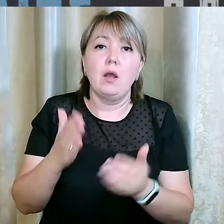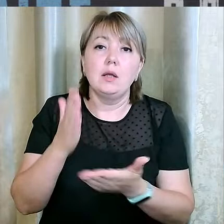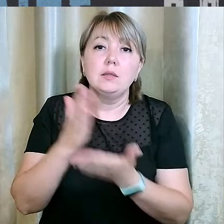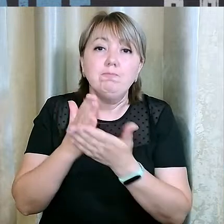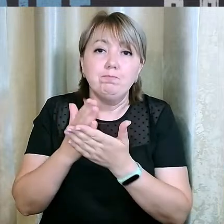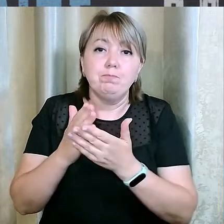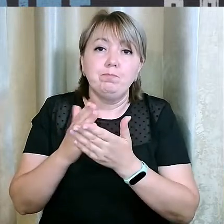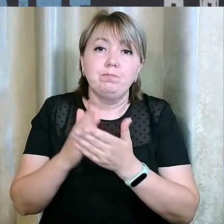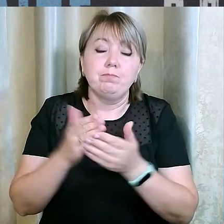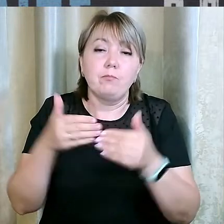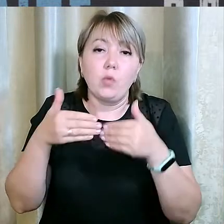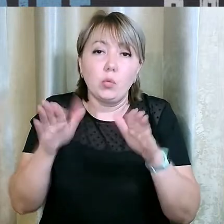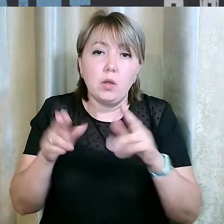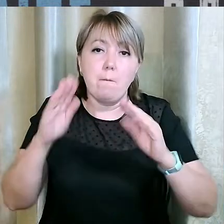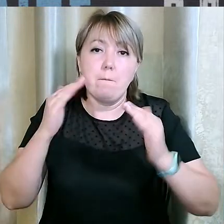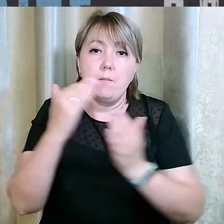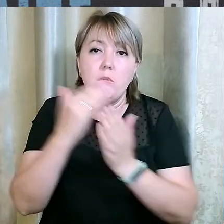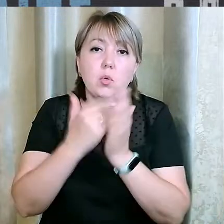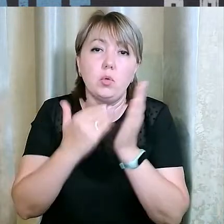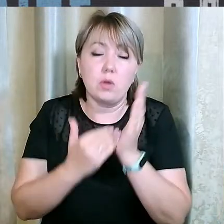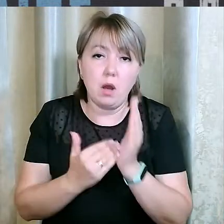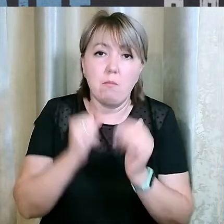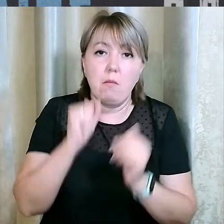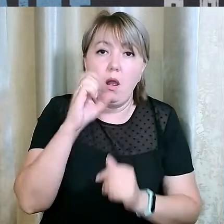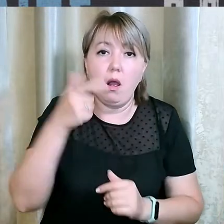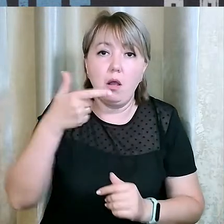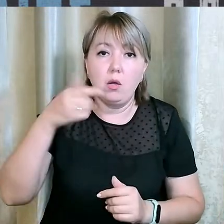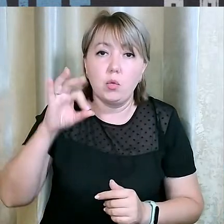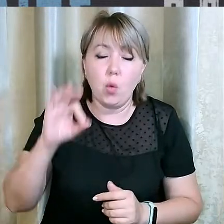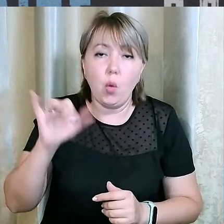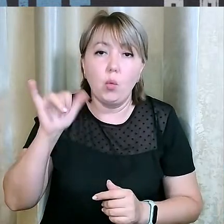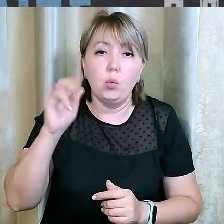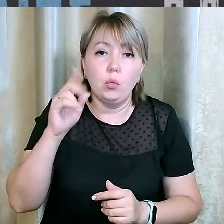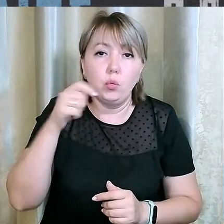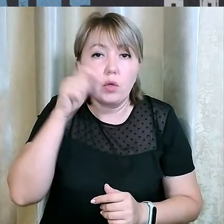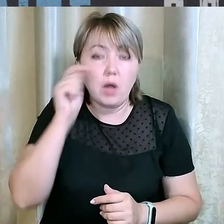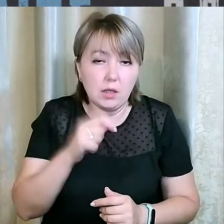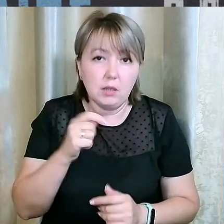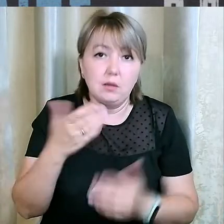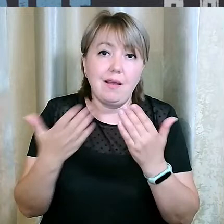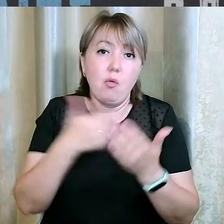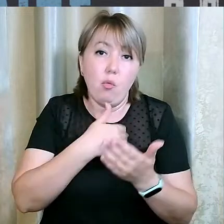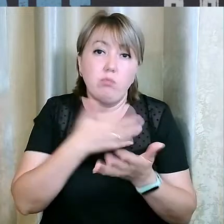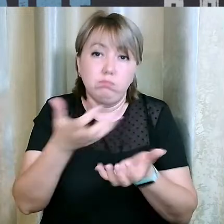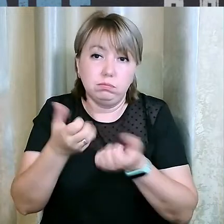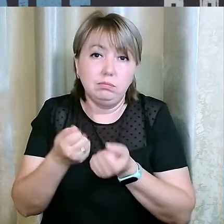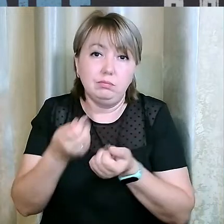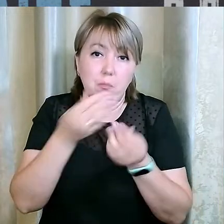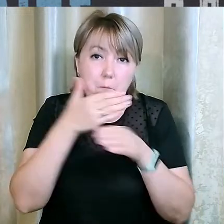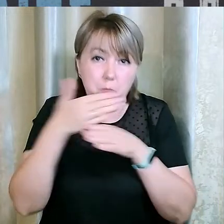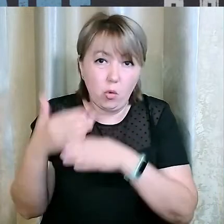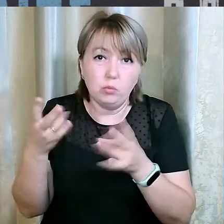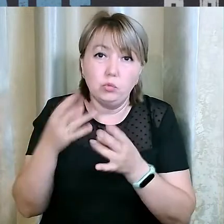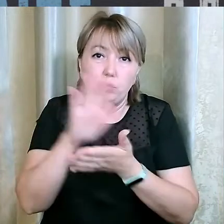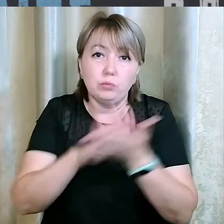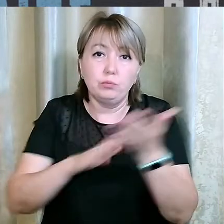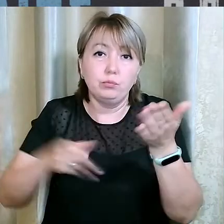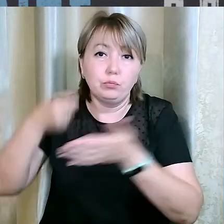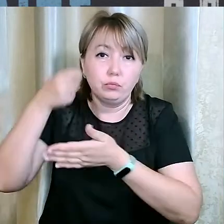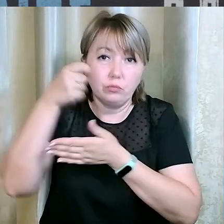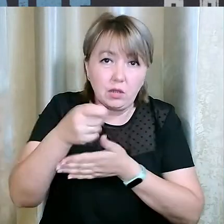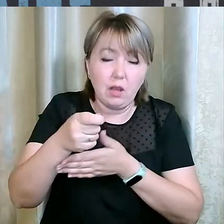initiative, Agri-Ukraine program, is there to strengthen agribusiness and strengthen global food security. Interested